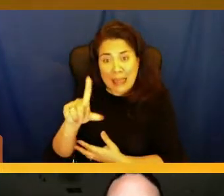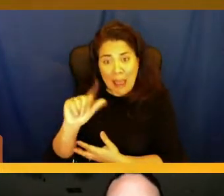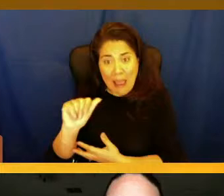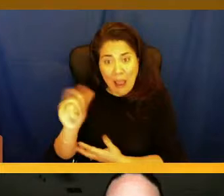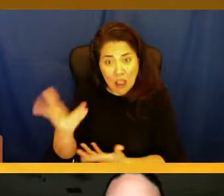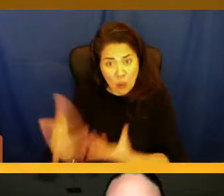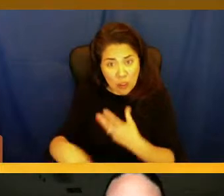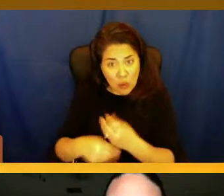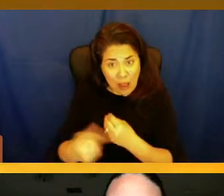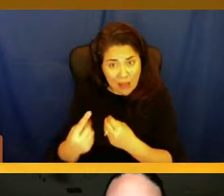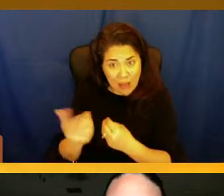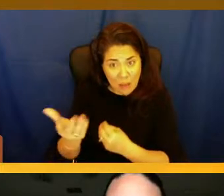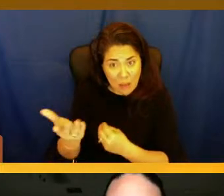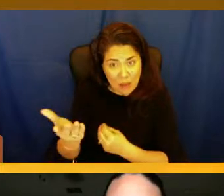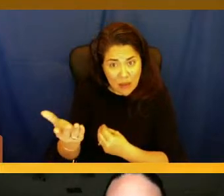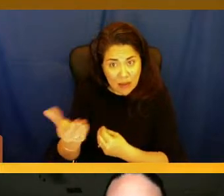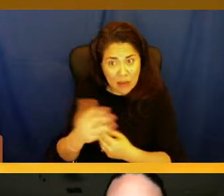this?